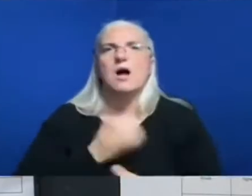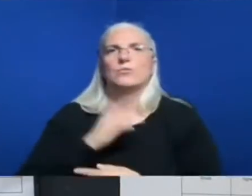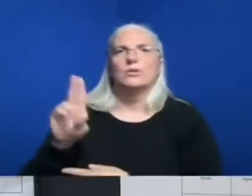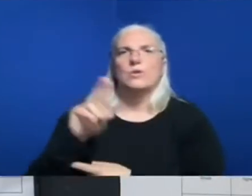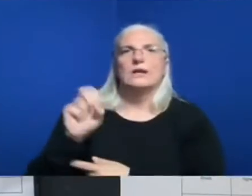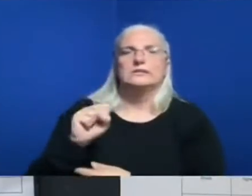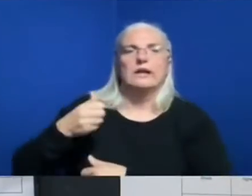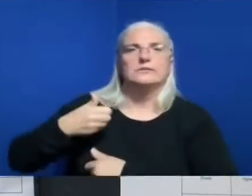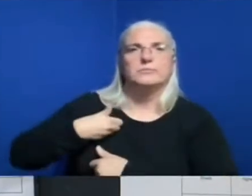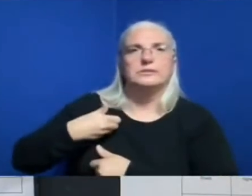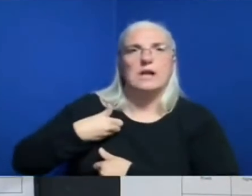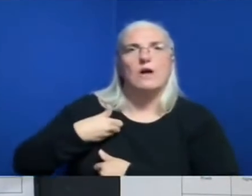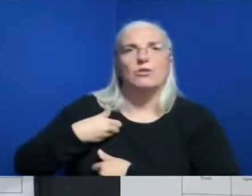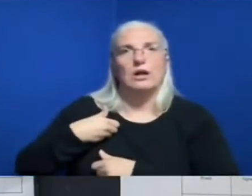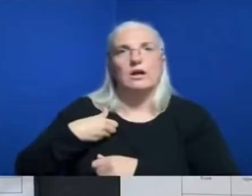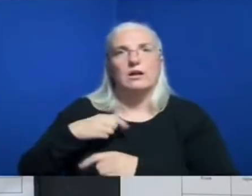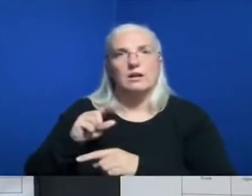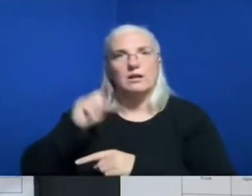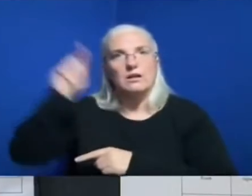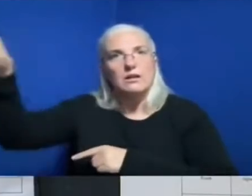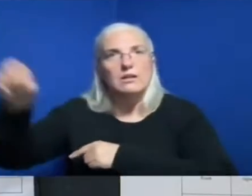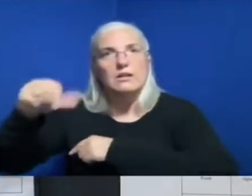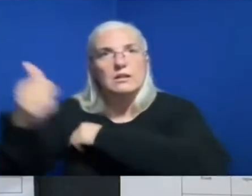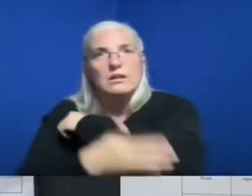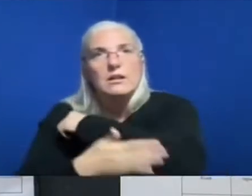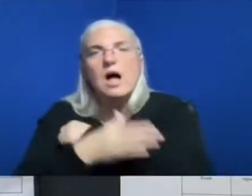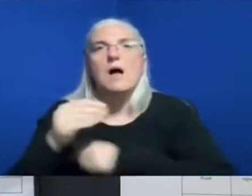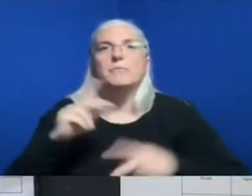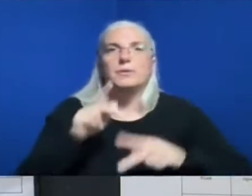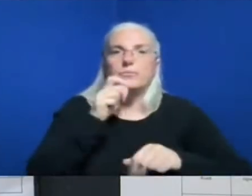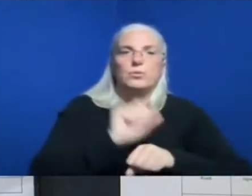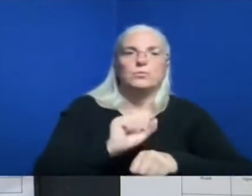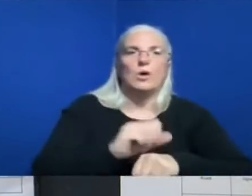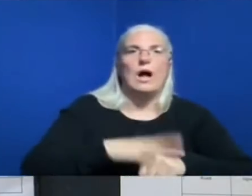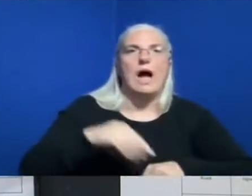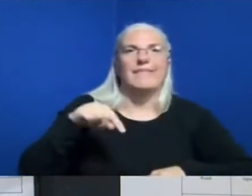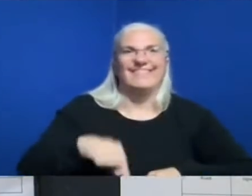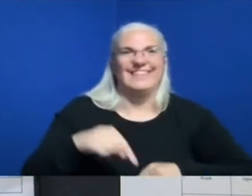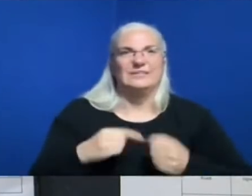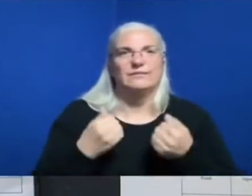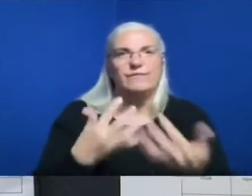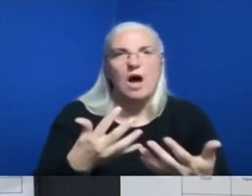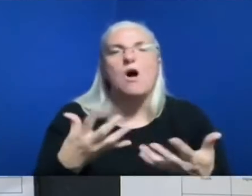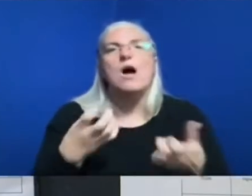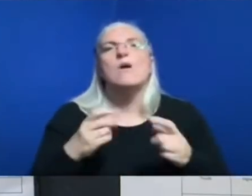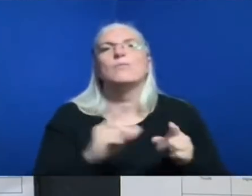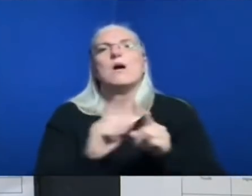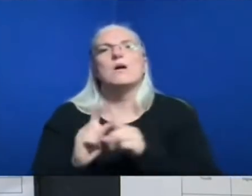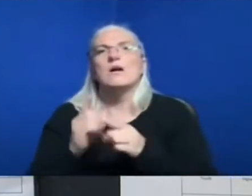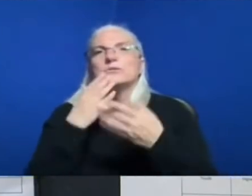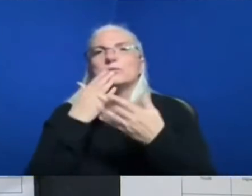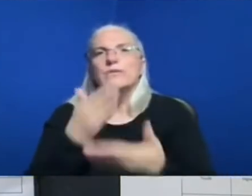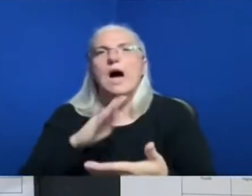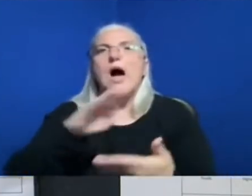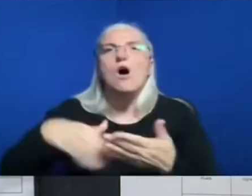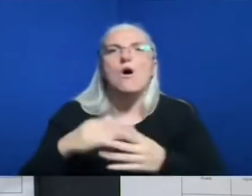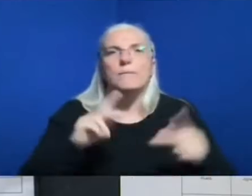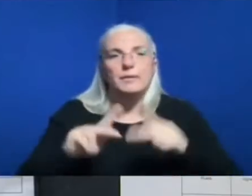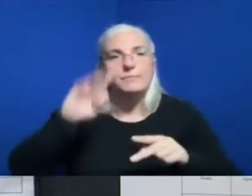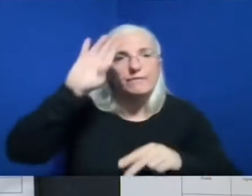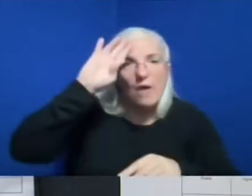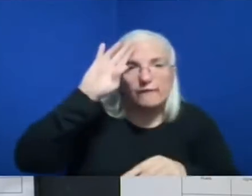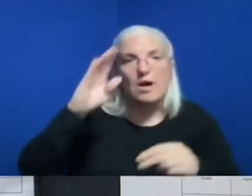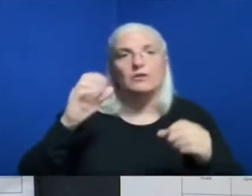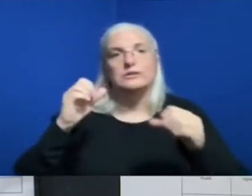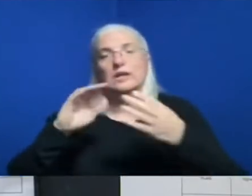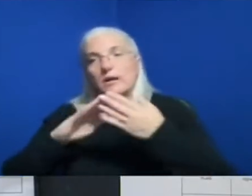actively. I also want to thank the personnel working this fire and the community members for their support. My staff and I are here for